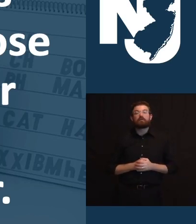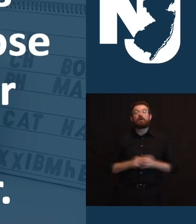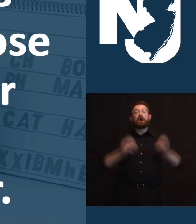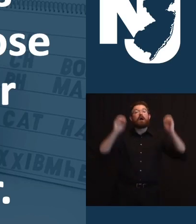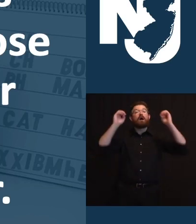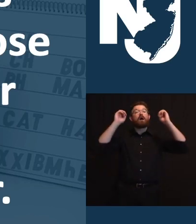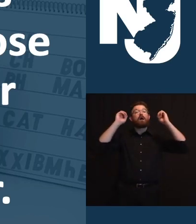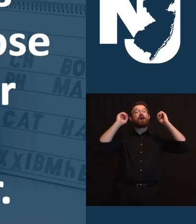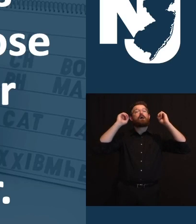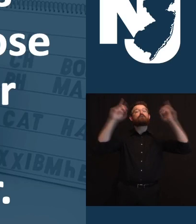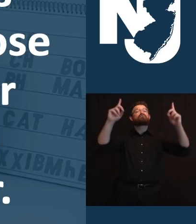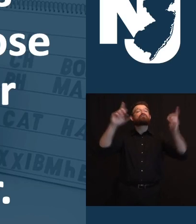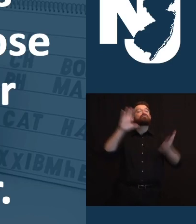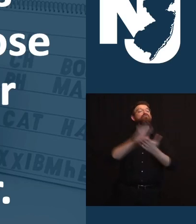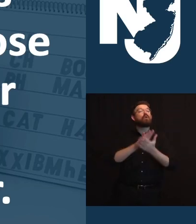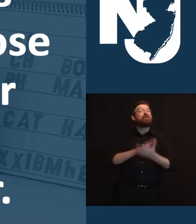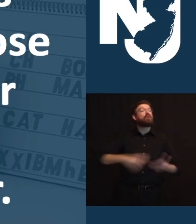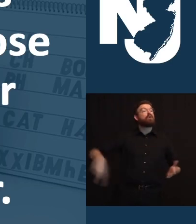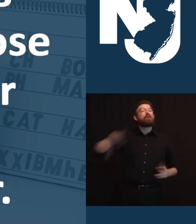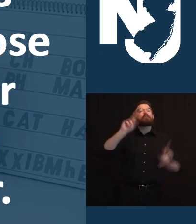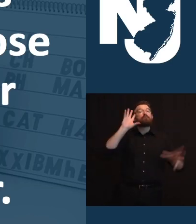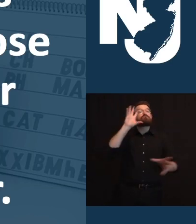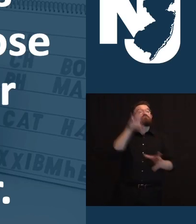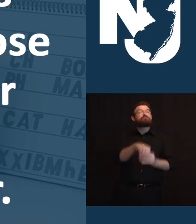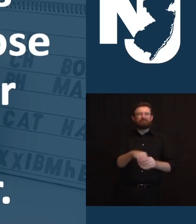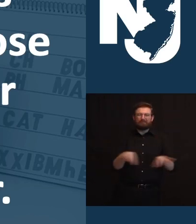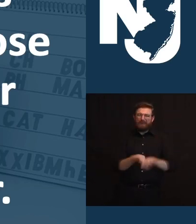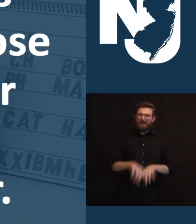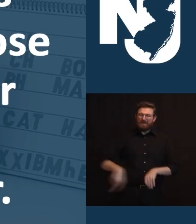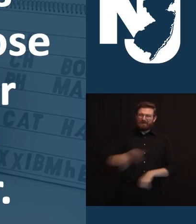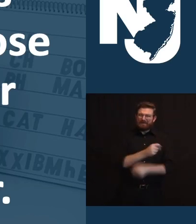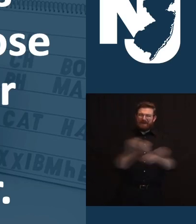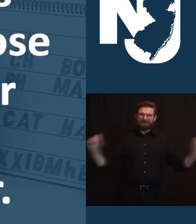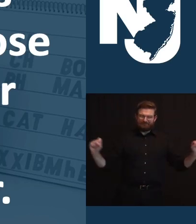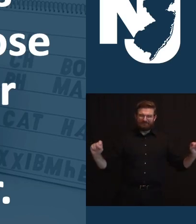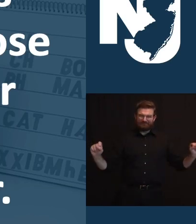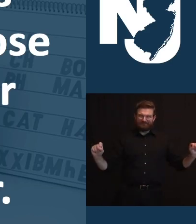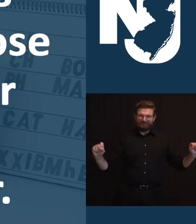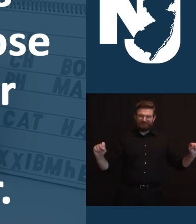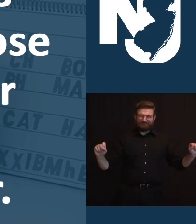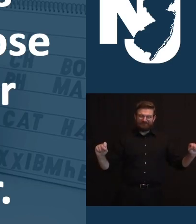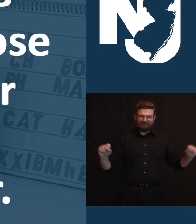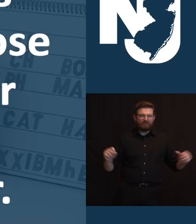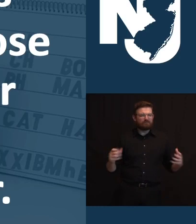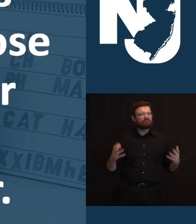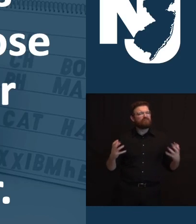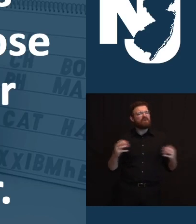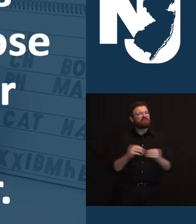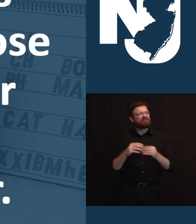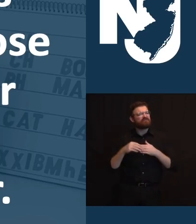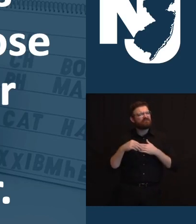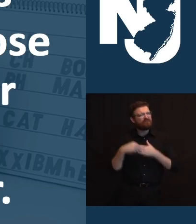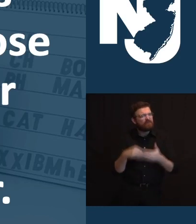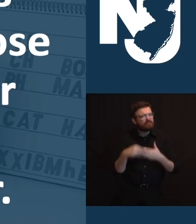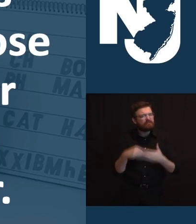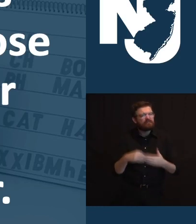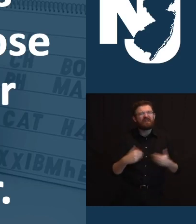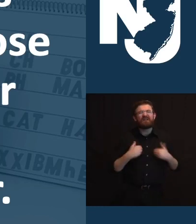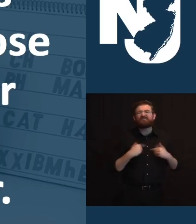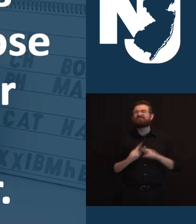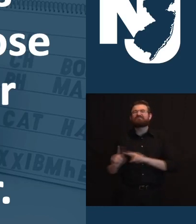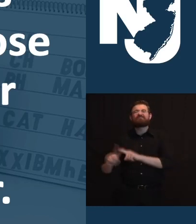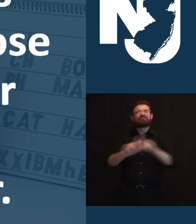providing districts with even greater flexibility to ensure that they can meet this need. We are not mandating any one specific